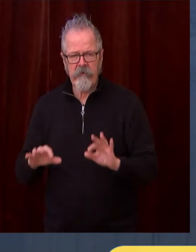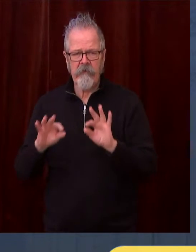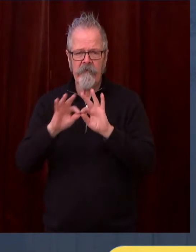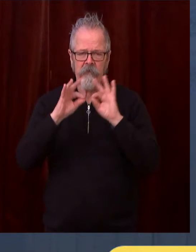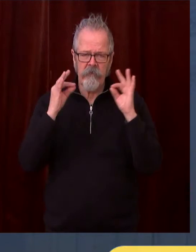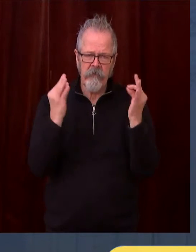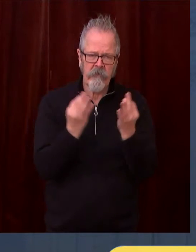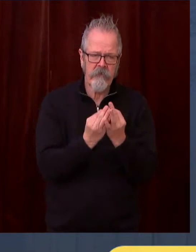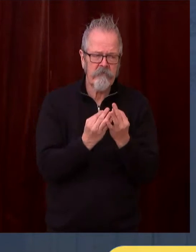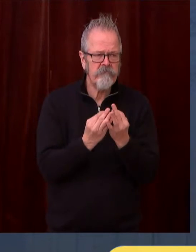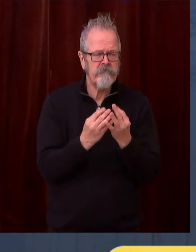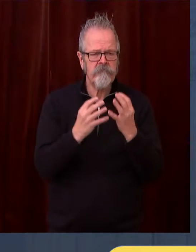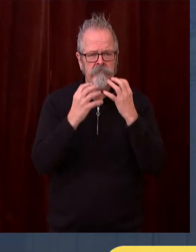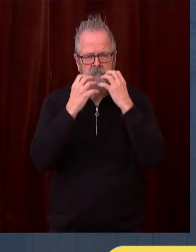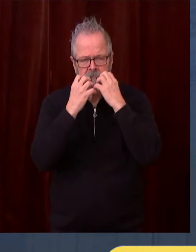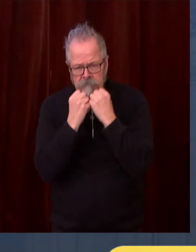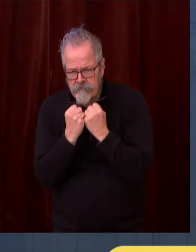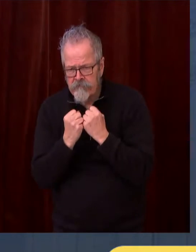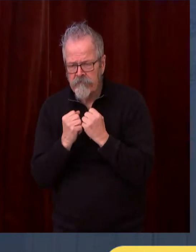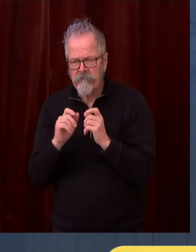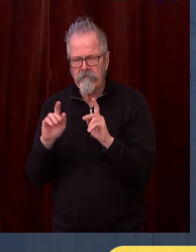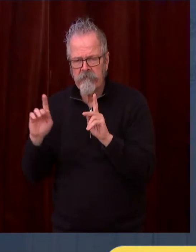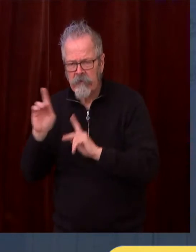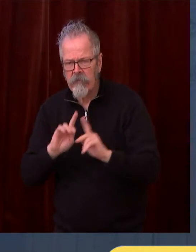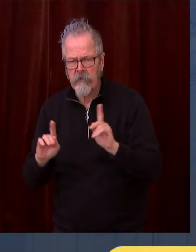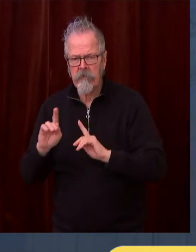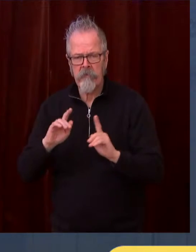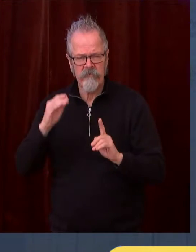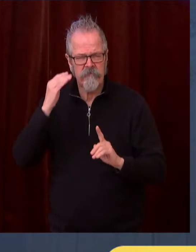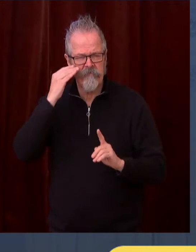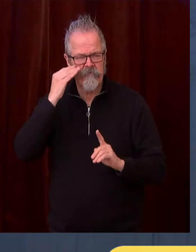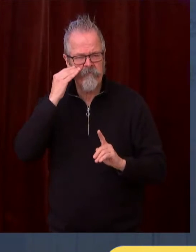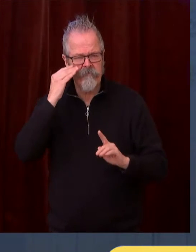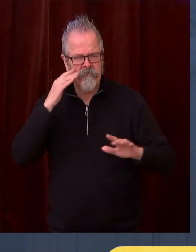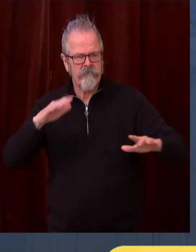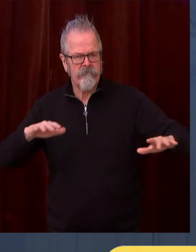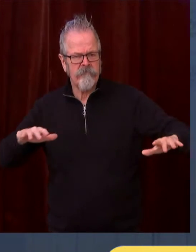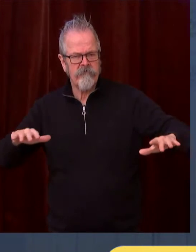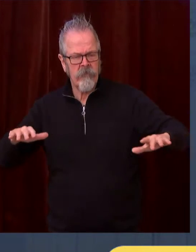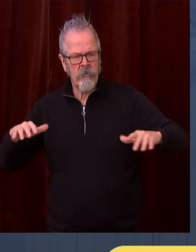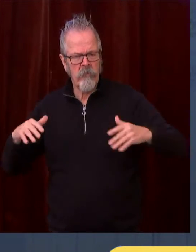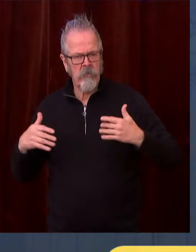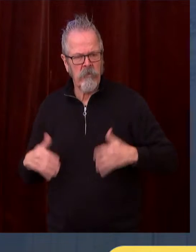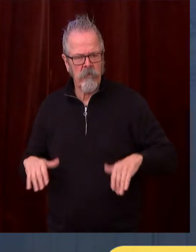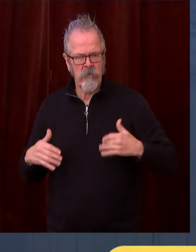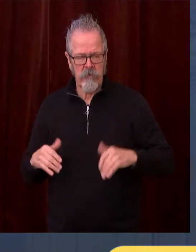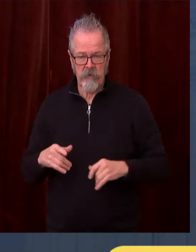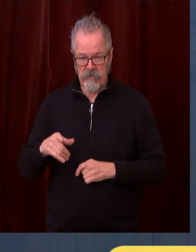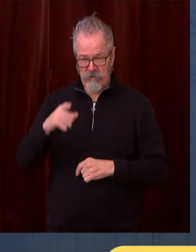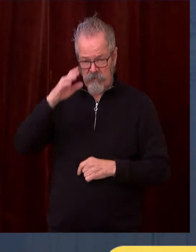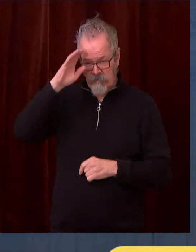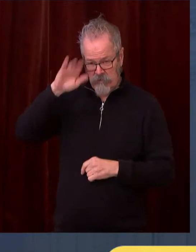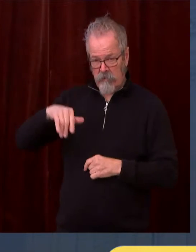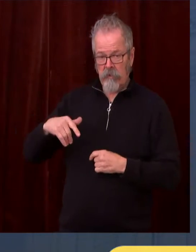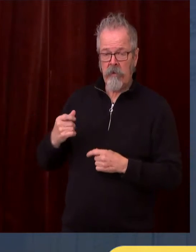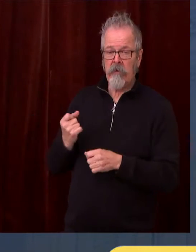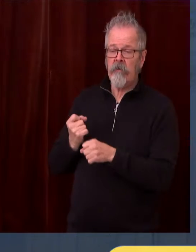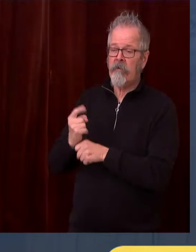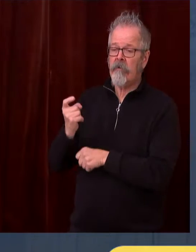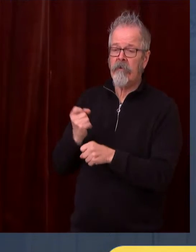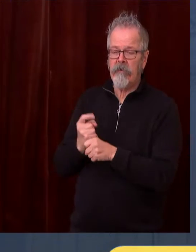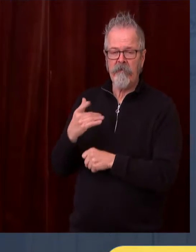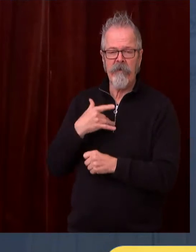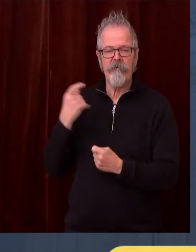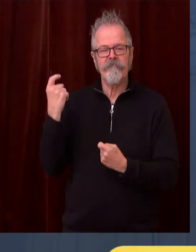know this is the gift-giving season. And we know that the best gift any of us can give is